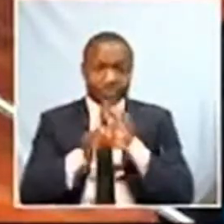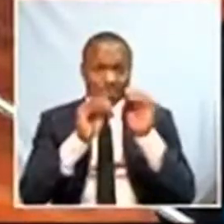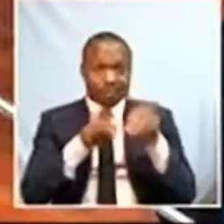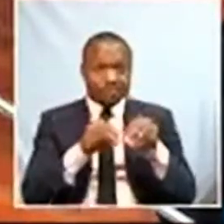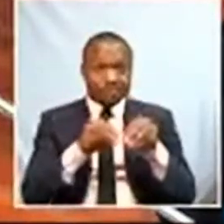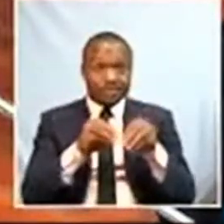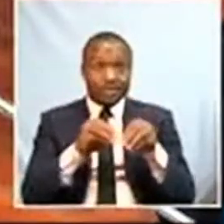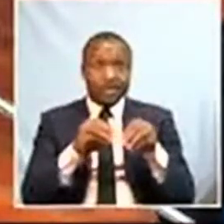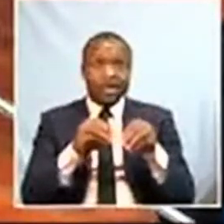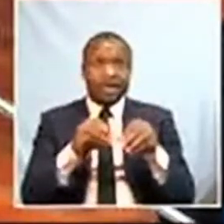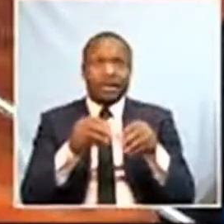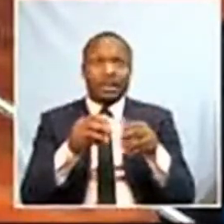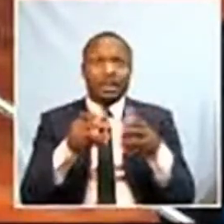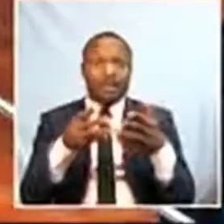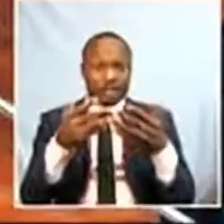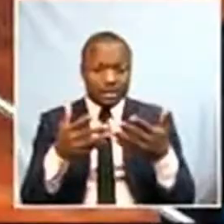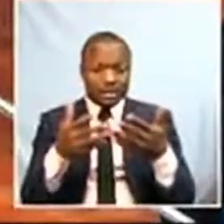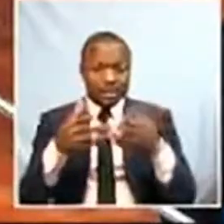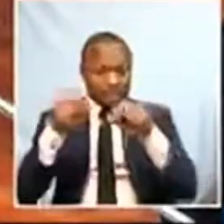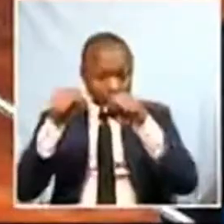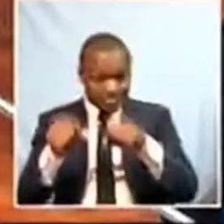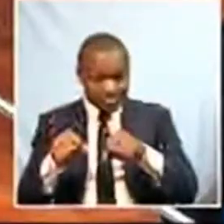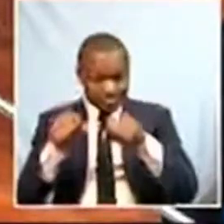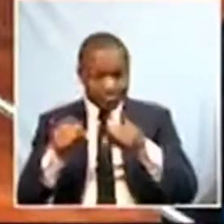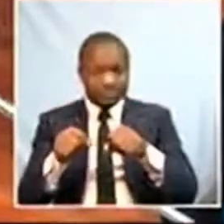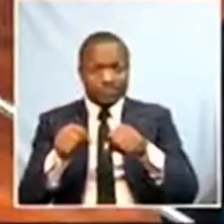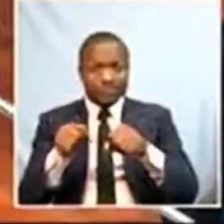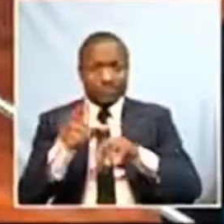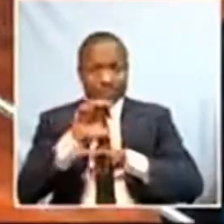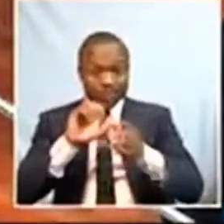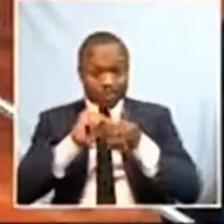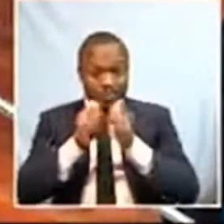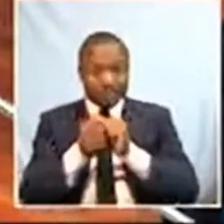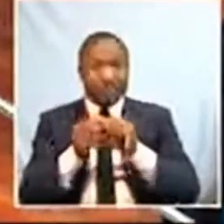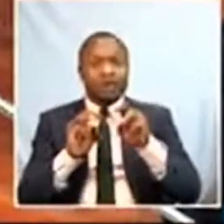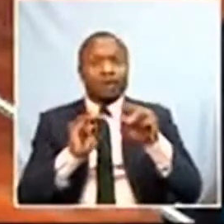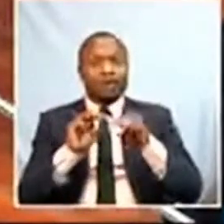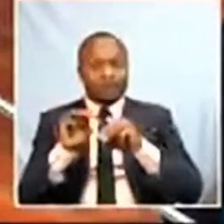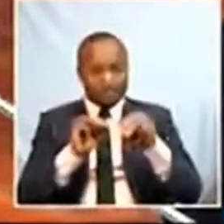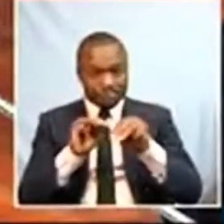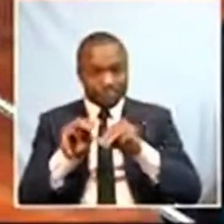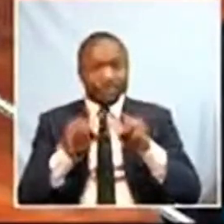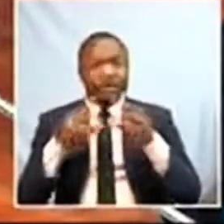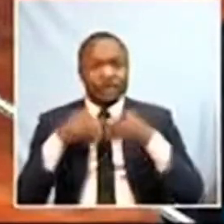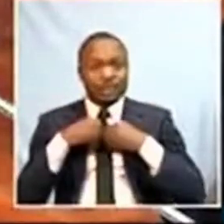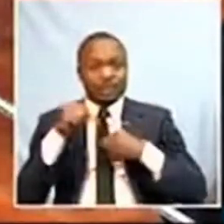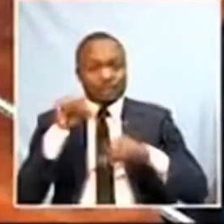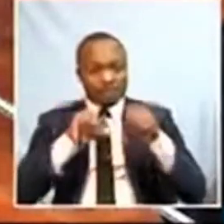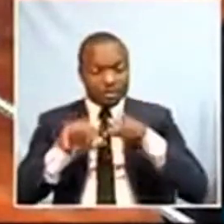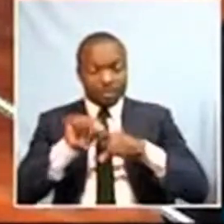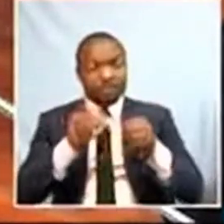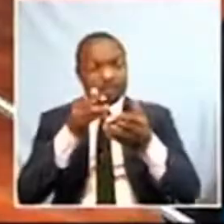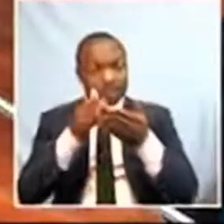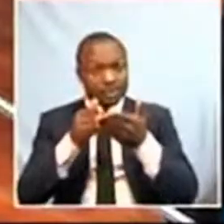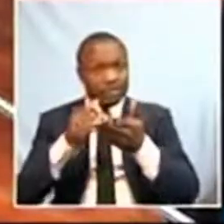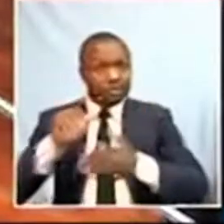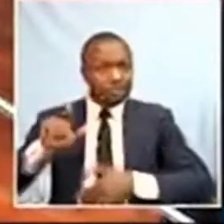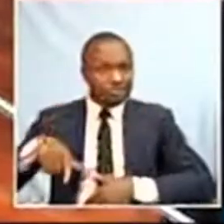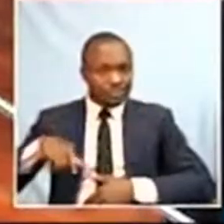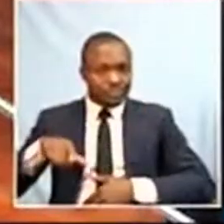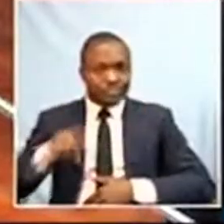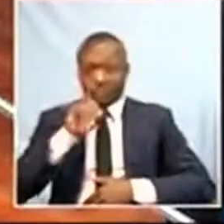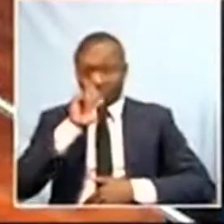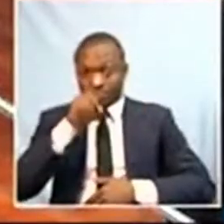Cause of query. Management acknowledges the observations made by the auditor and wishes to report that this was due to delay by the